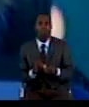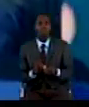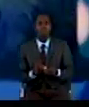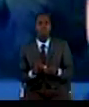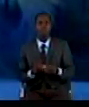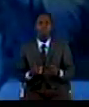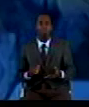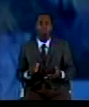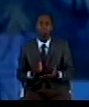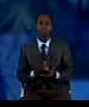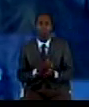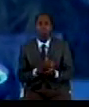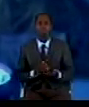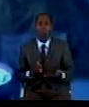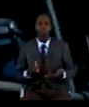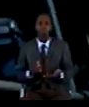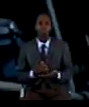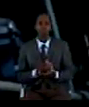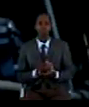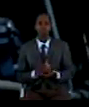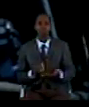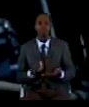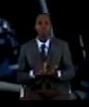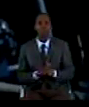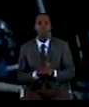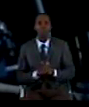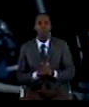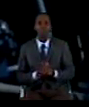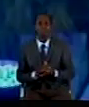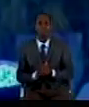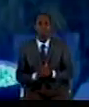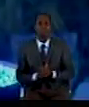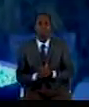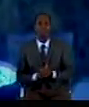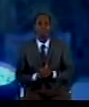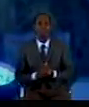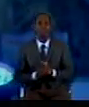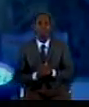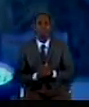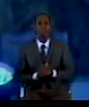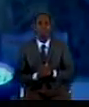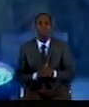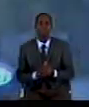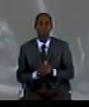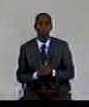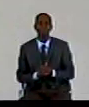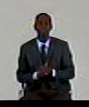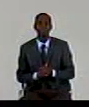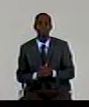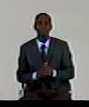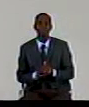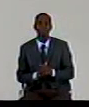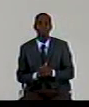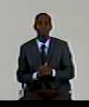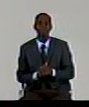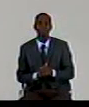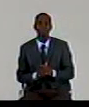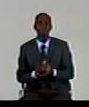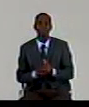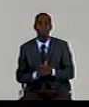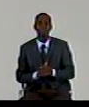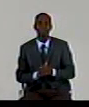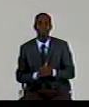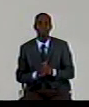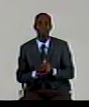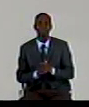Solomon yache tu kan kome tu pansa. Solomon yache tu kan kome. I come